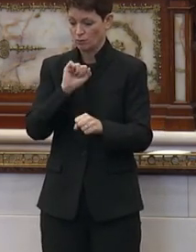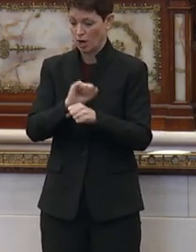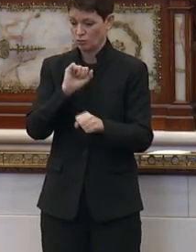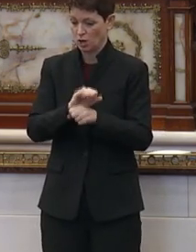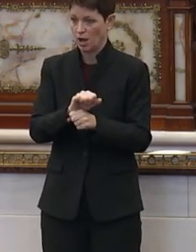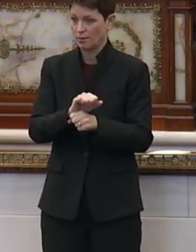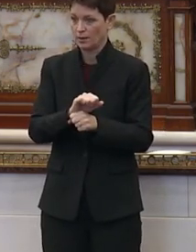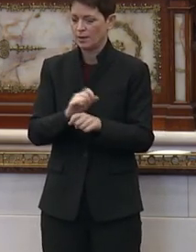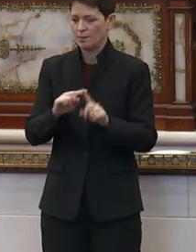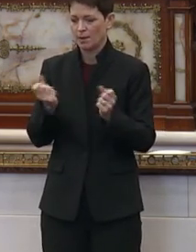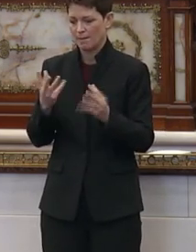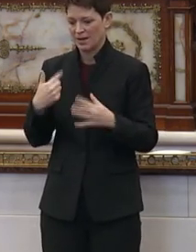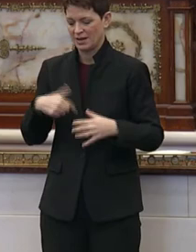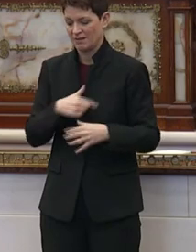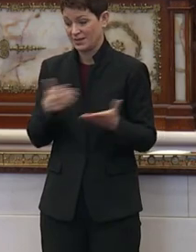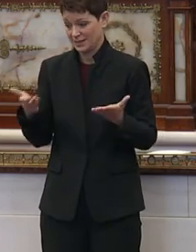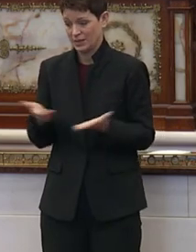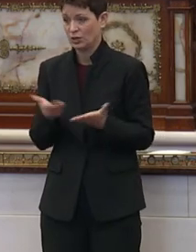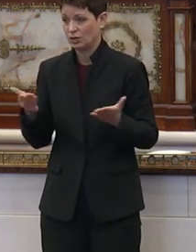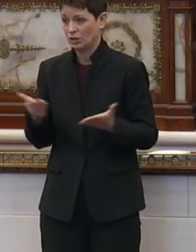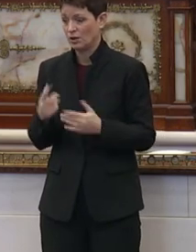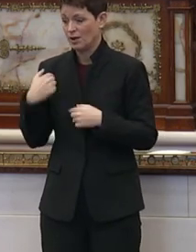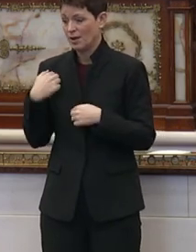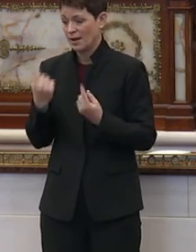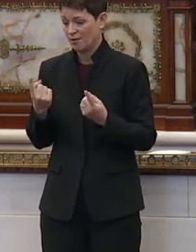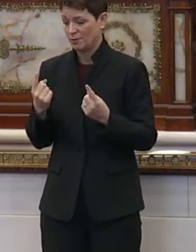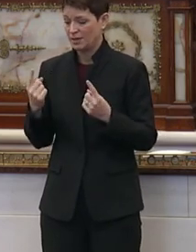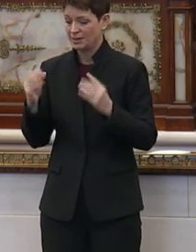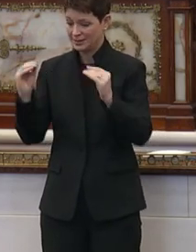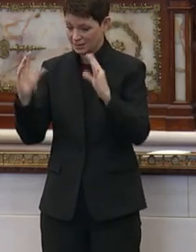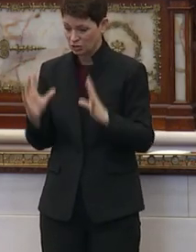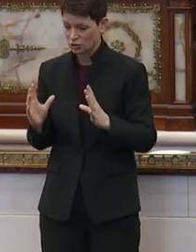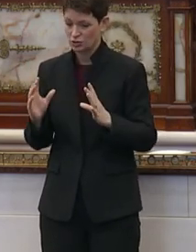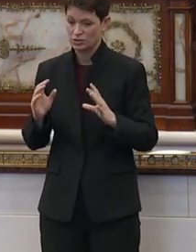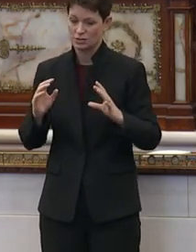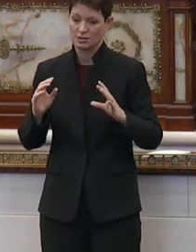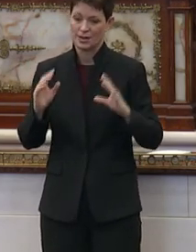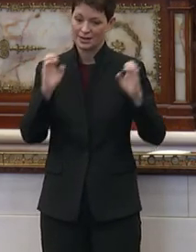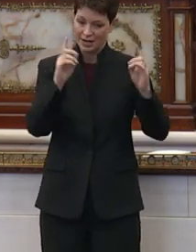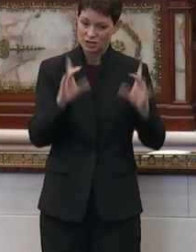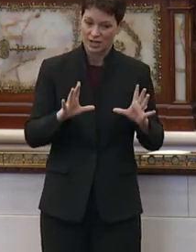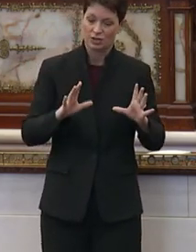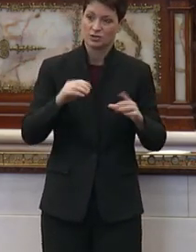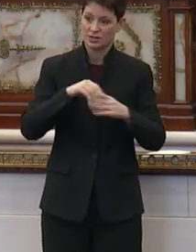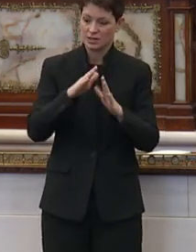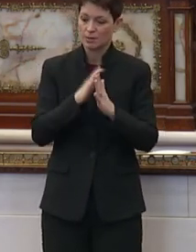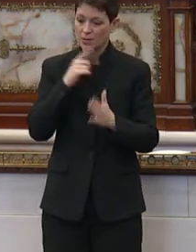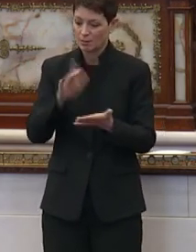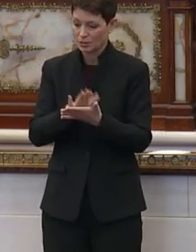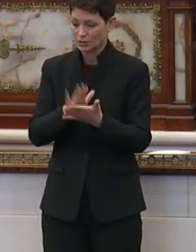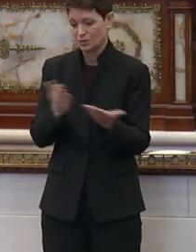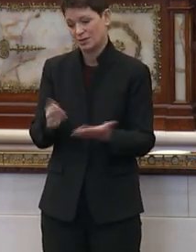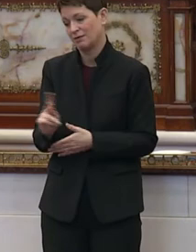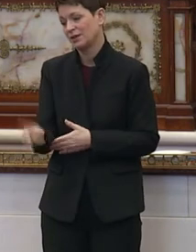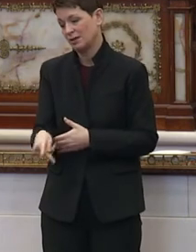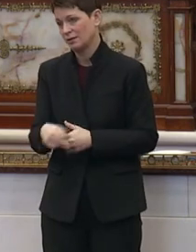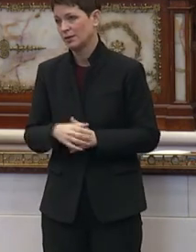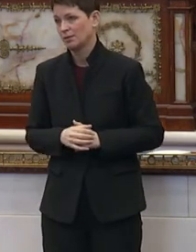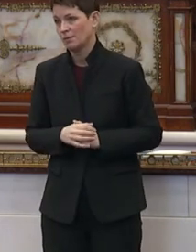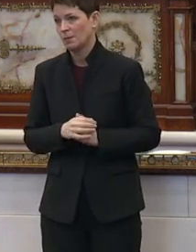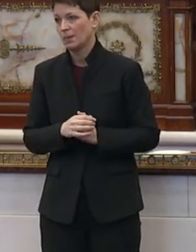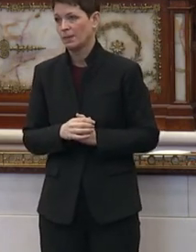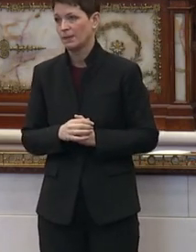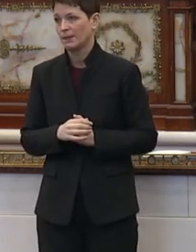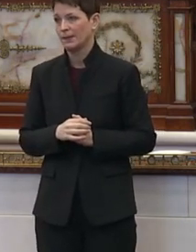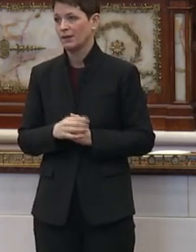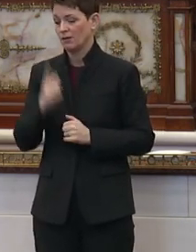jobs. Many of us on this council body have been educators and teachers, even in our public schools here in Philadelphia.